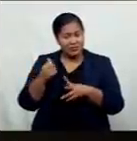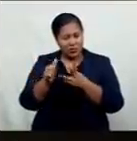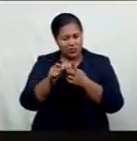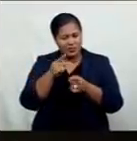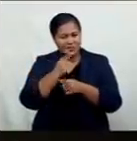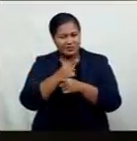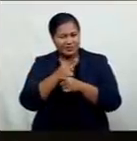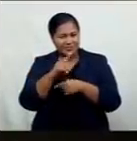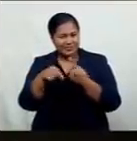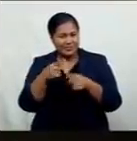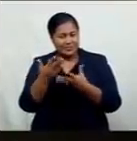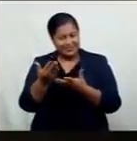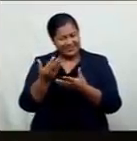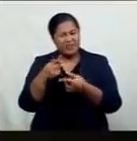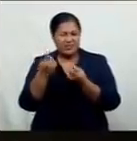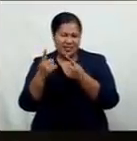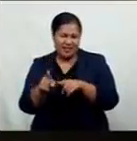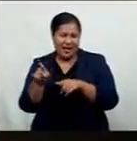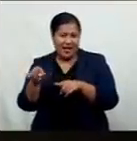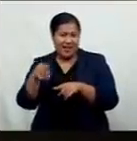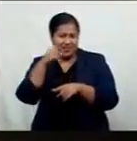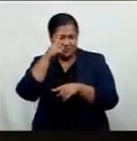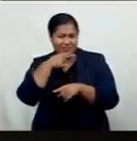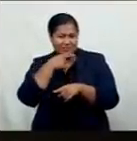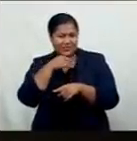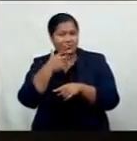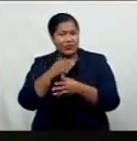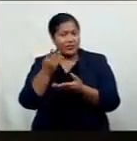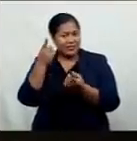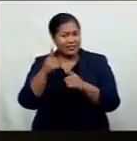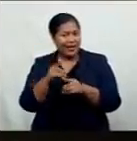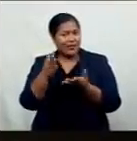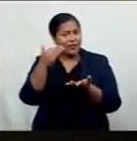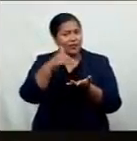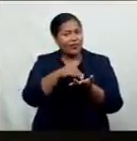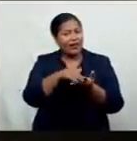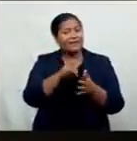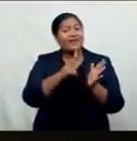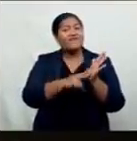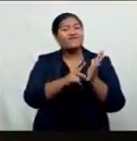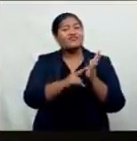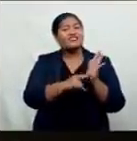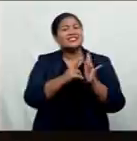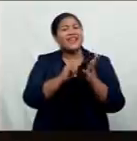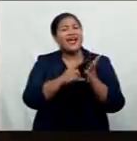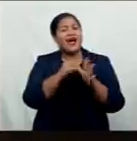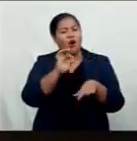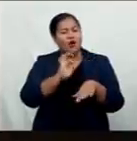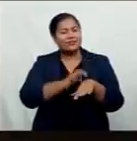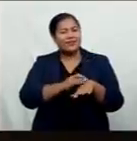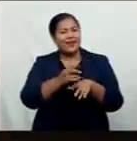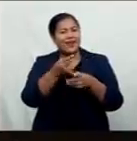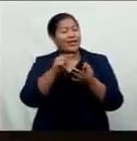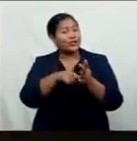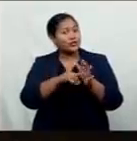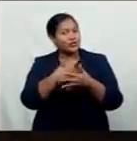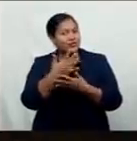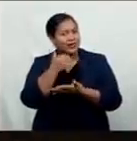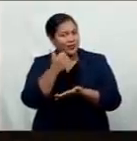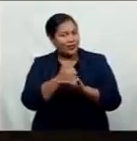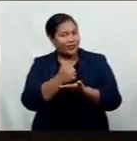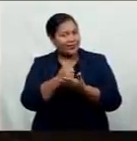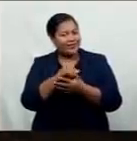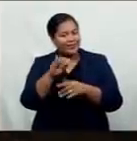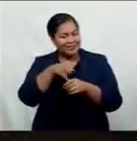the unfortunate passing of the patient who died upon arrival at the Vunisea Hospital on Tuesday, confirmed by the attending